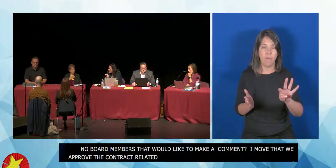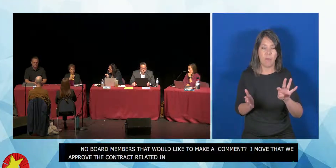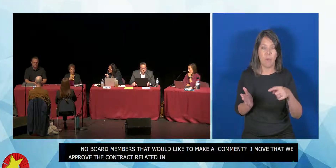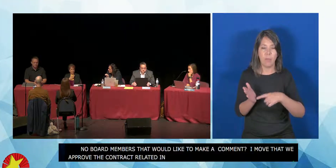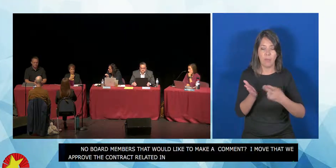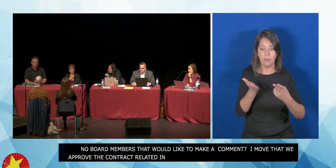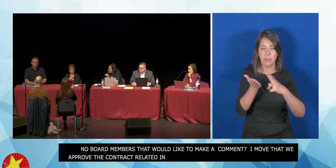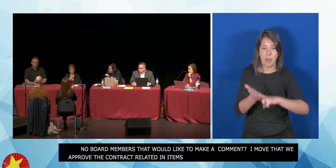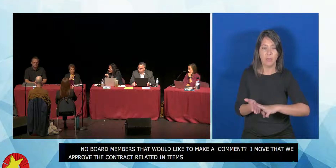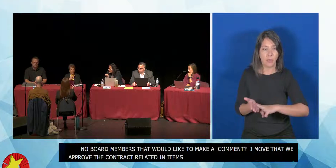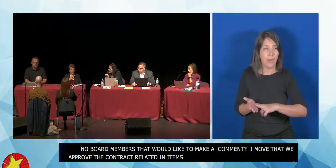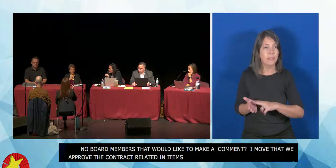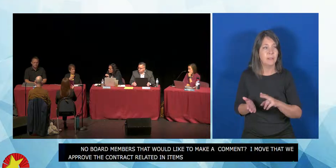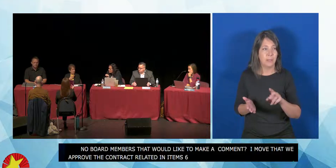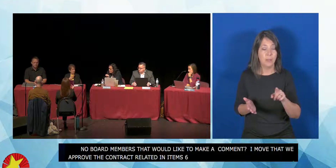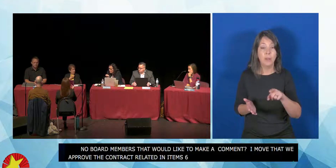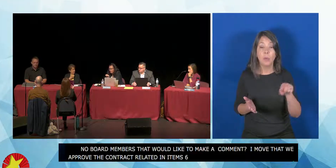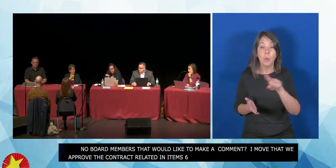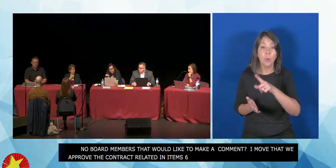Is there a second?